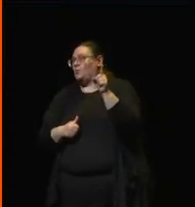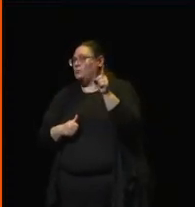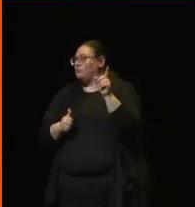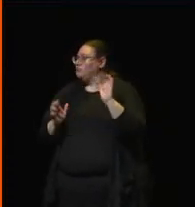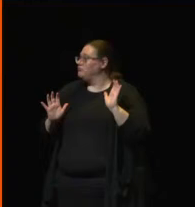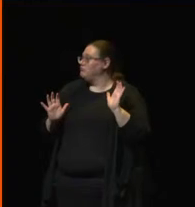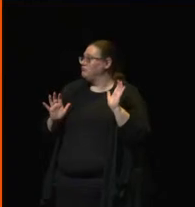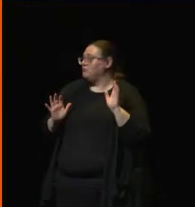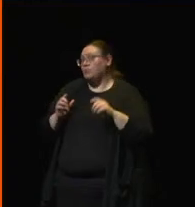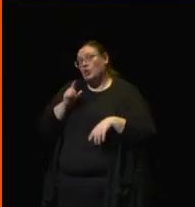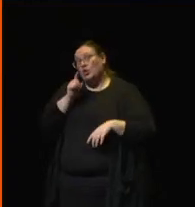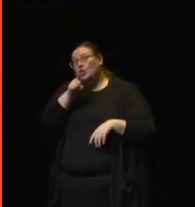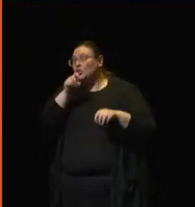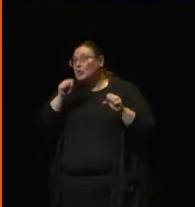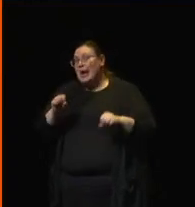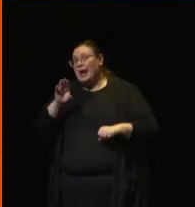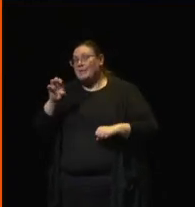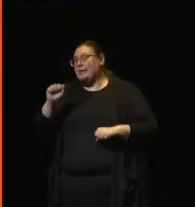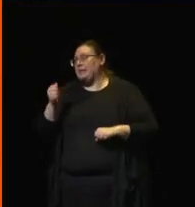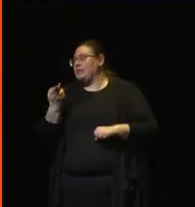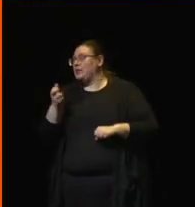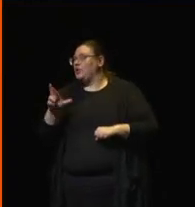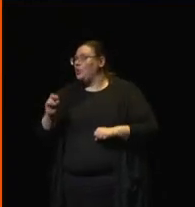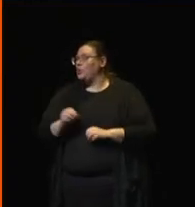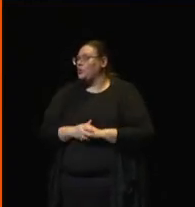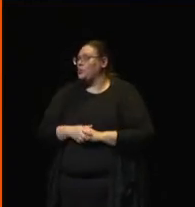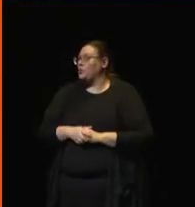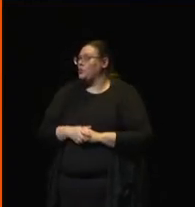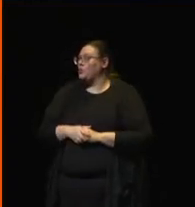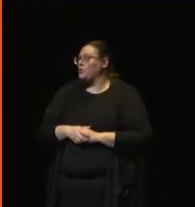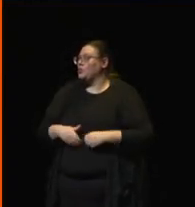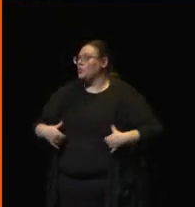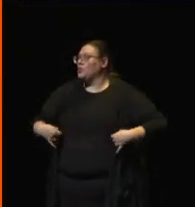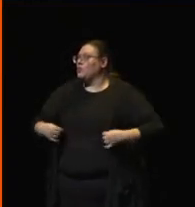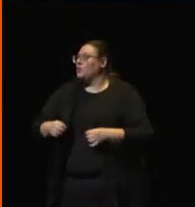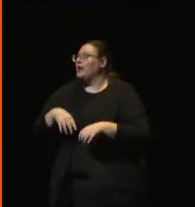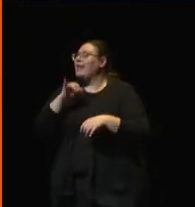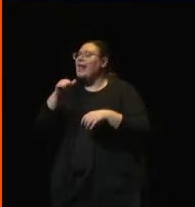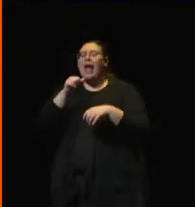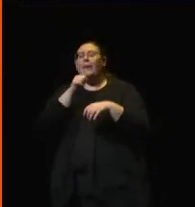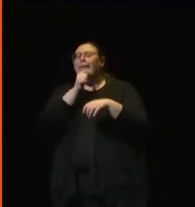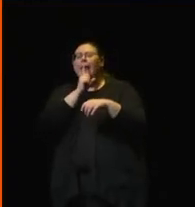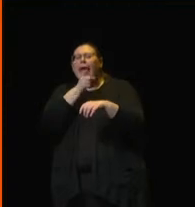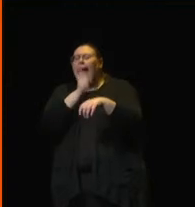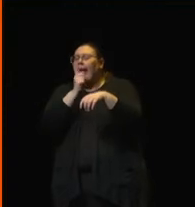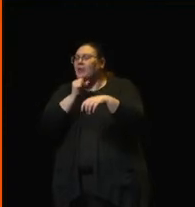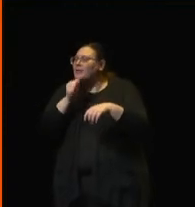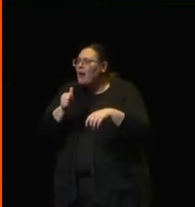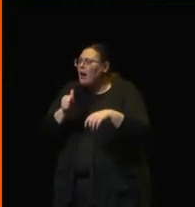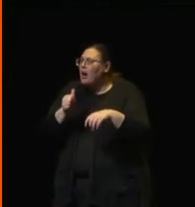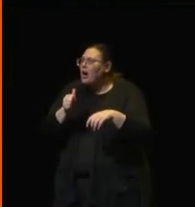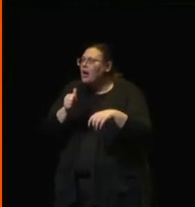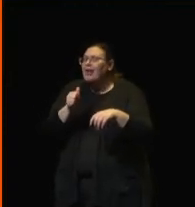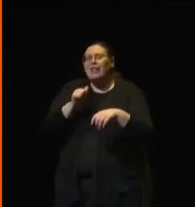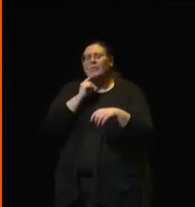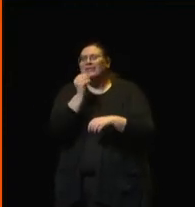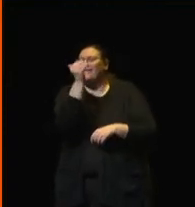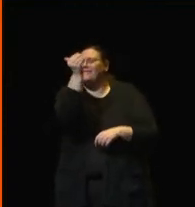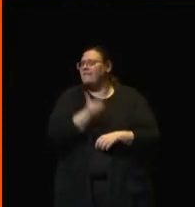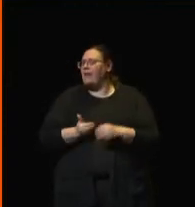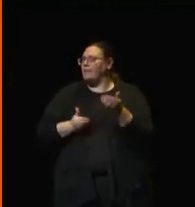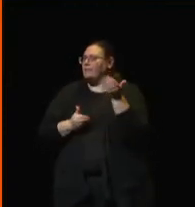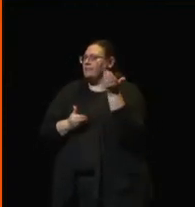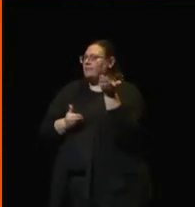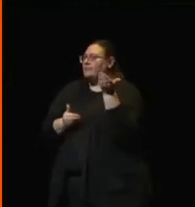You can be a hero. It wasn't an admonition, it was an invitation. Not because that's